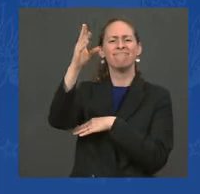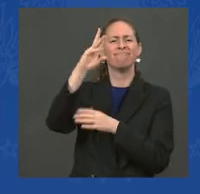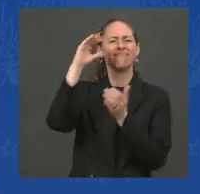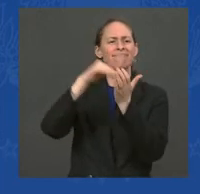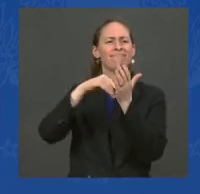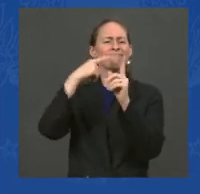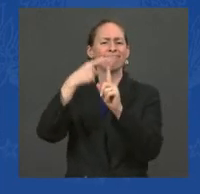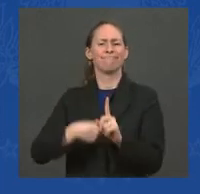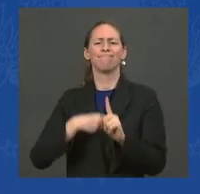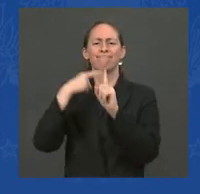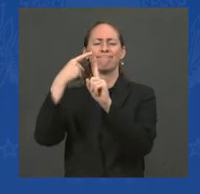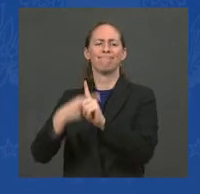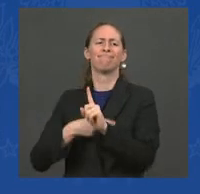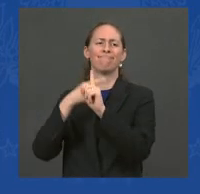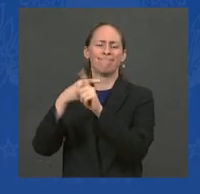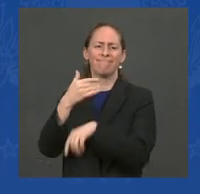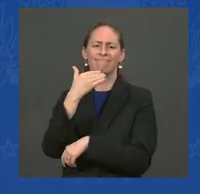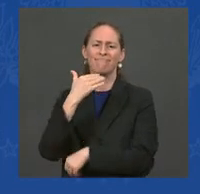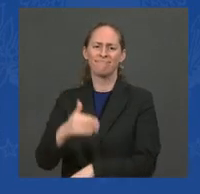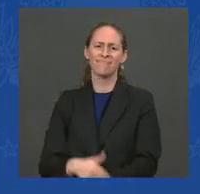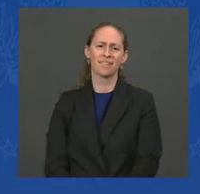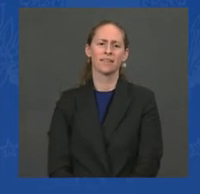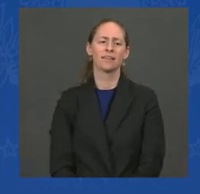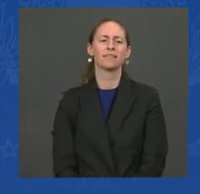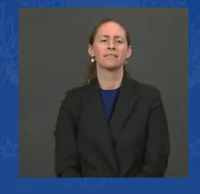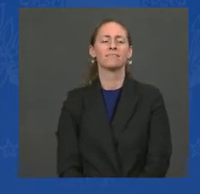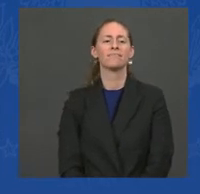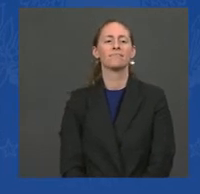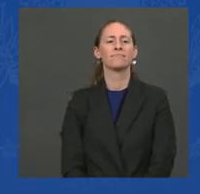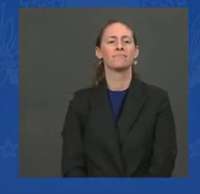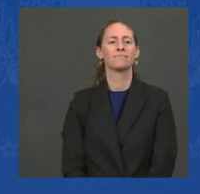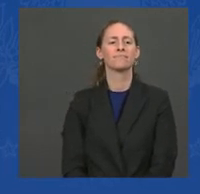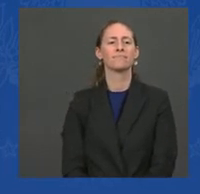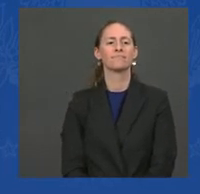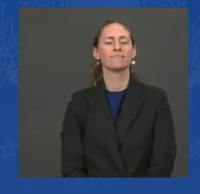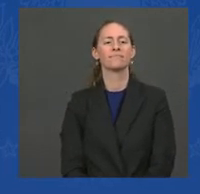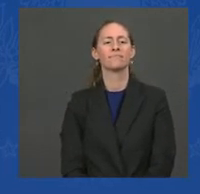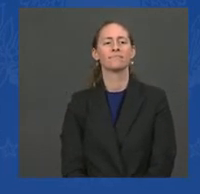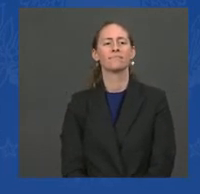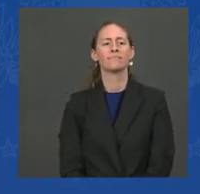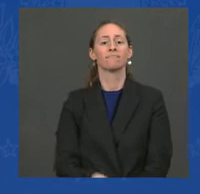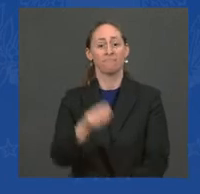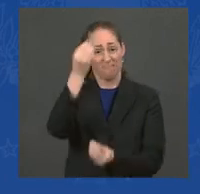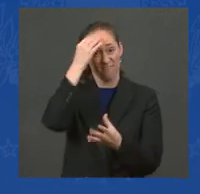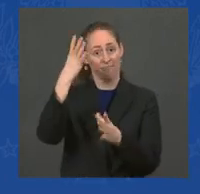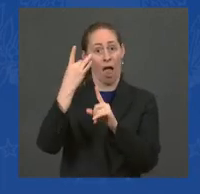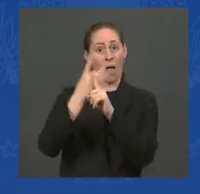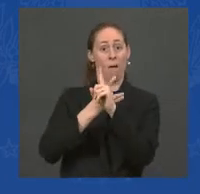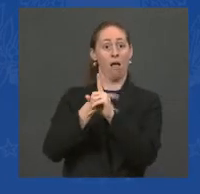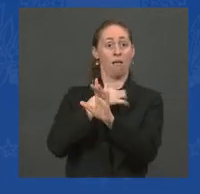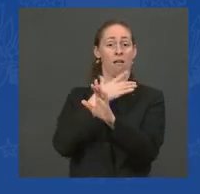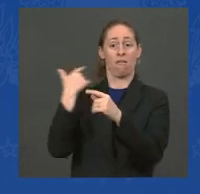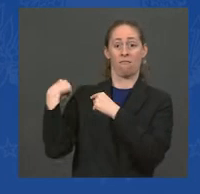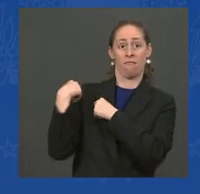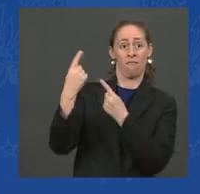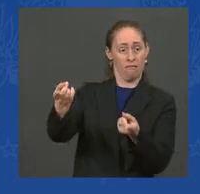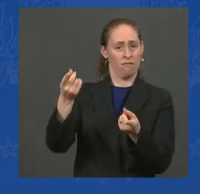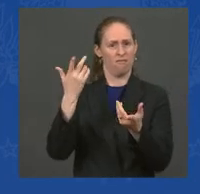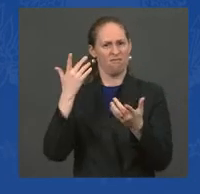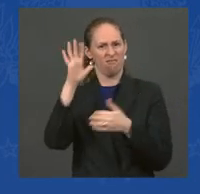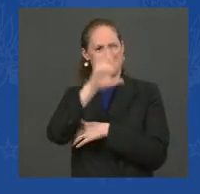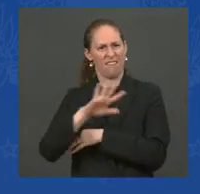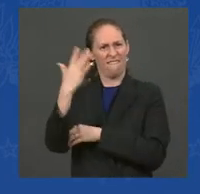administration is nearly 5 million jobs. Jobs up, wages up, unemployment down.